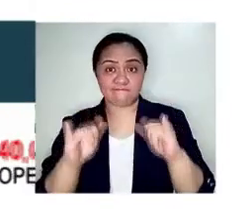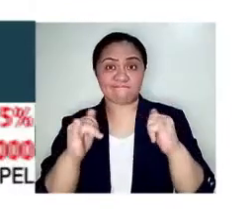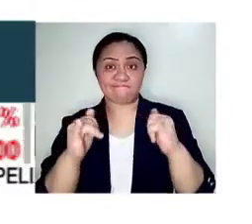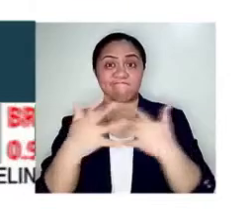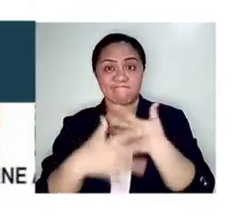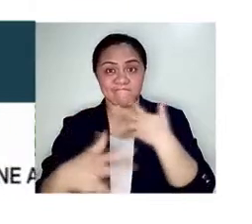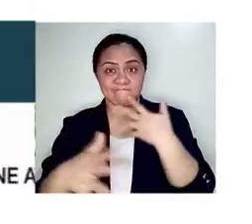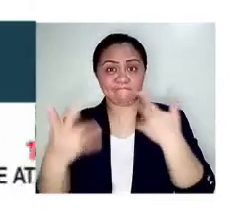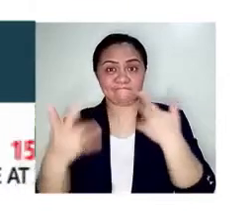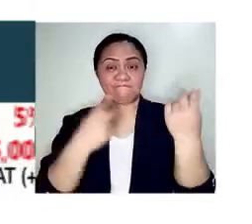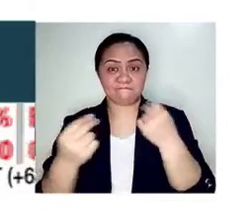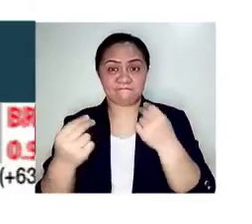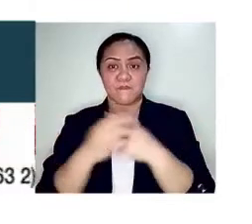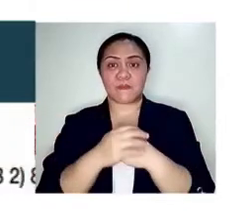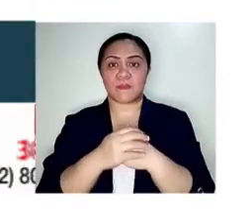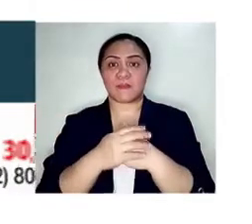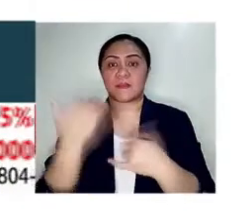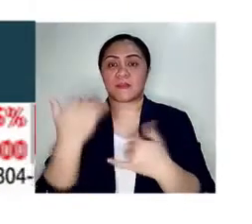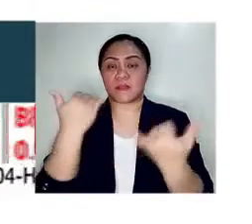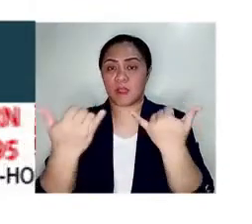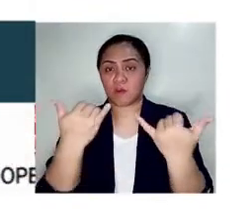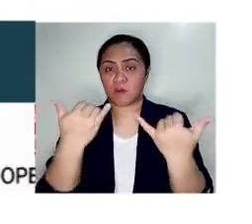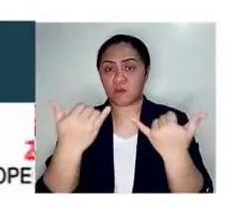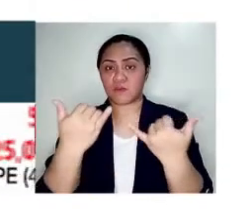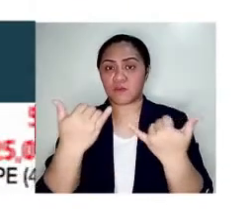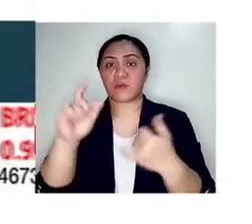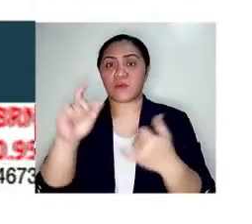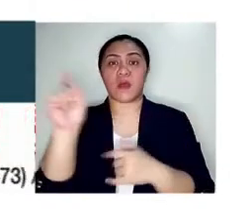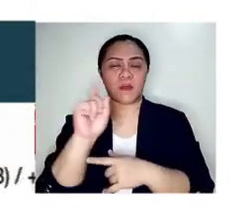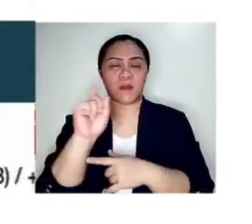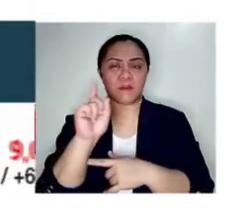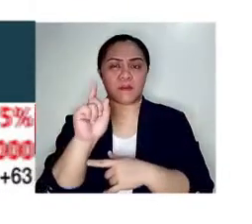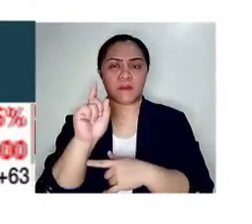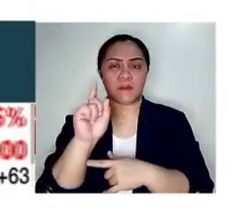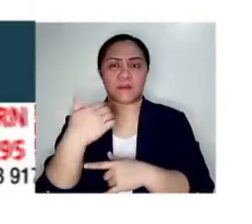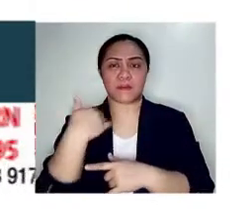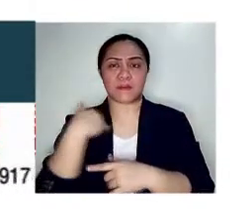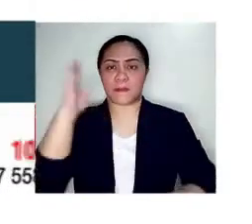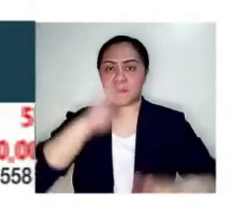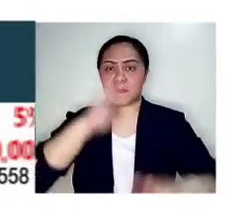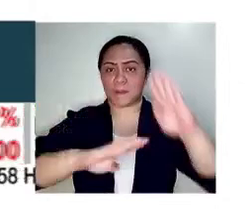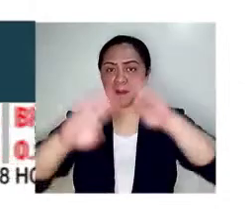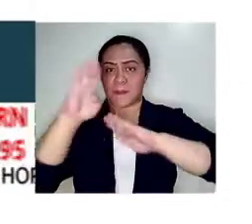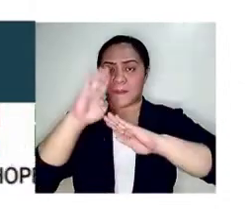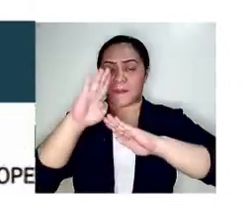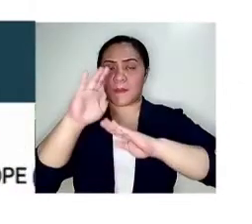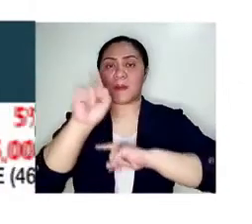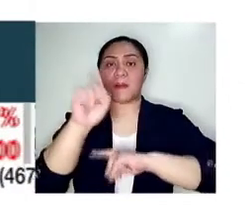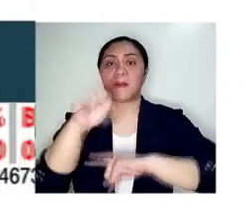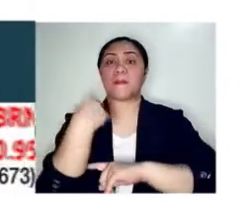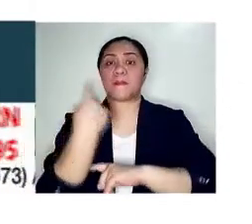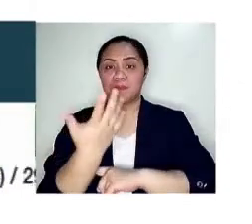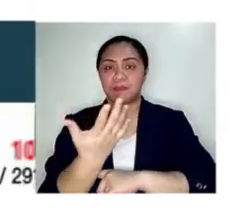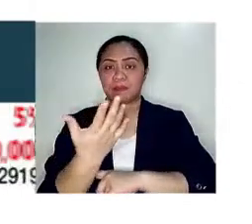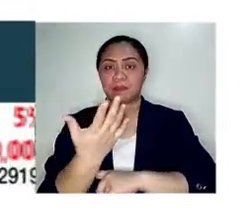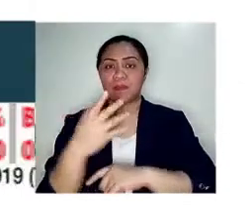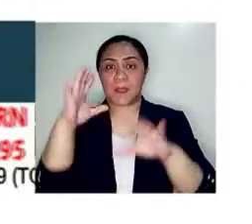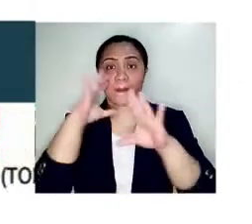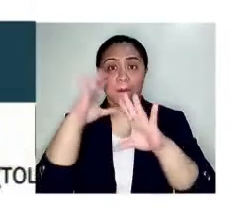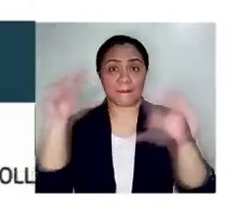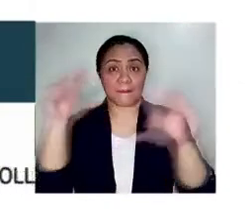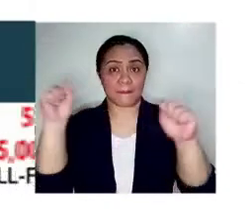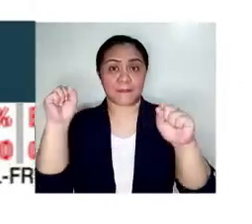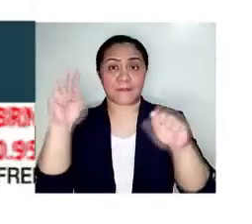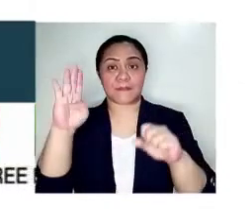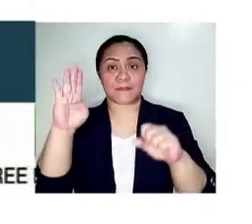basically means that at this point in time, the promise being made by President Biden